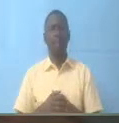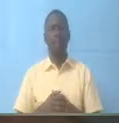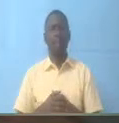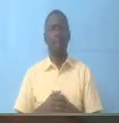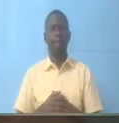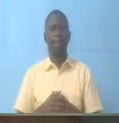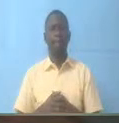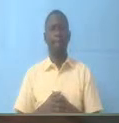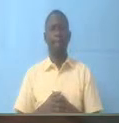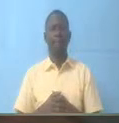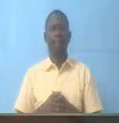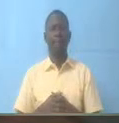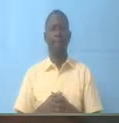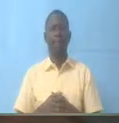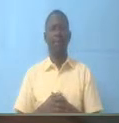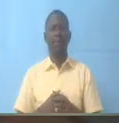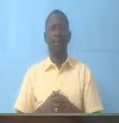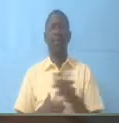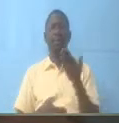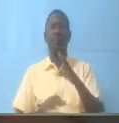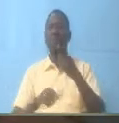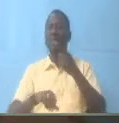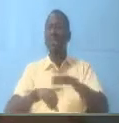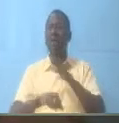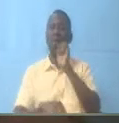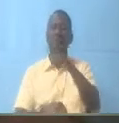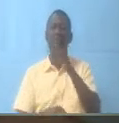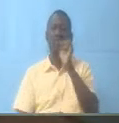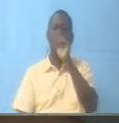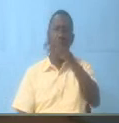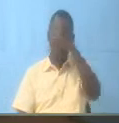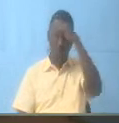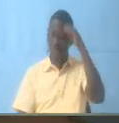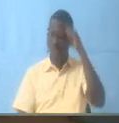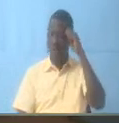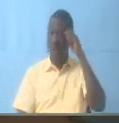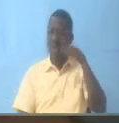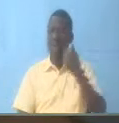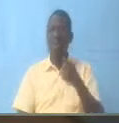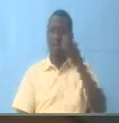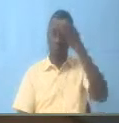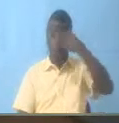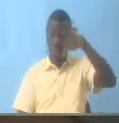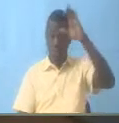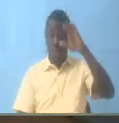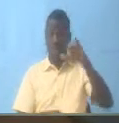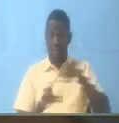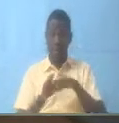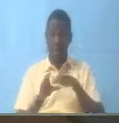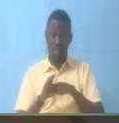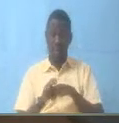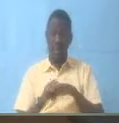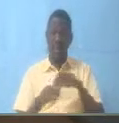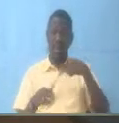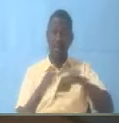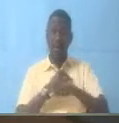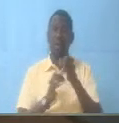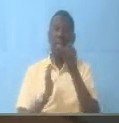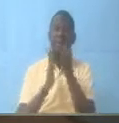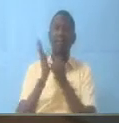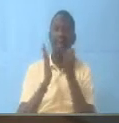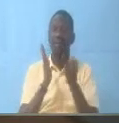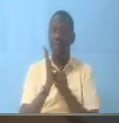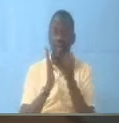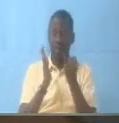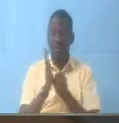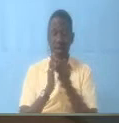During the course of your investigation into this particular incident, jamono ji nga xamee ne nag yaa ngi doon def gëstu ci